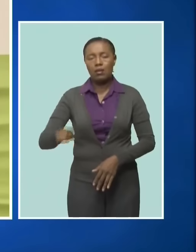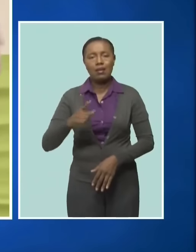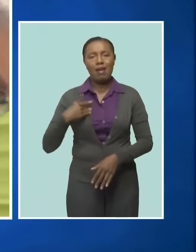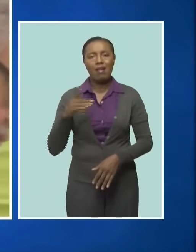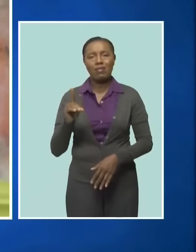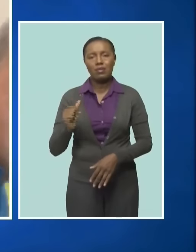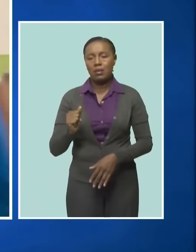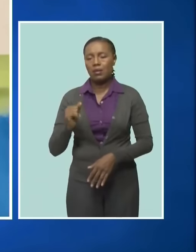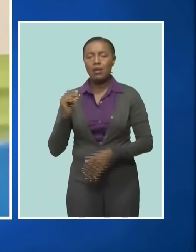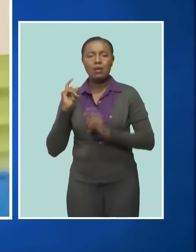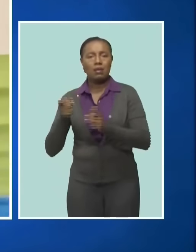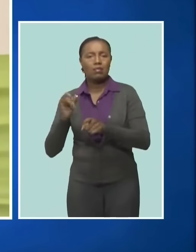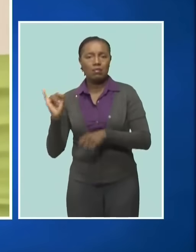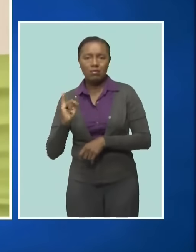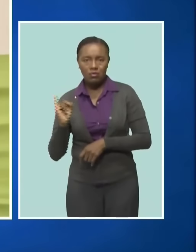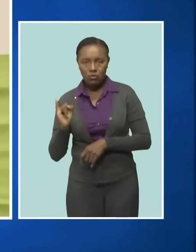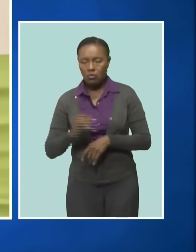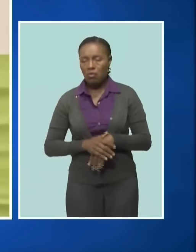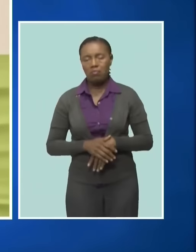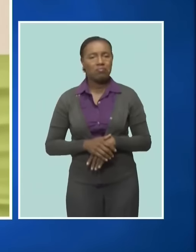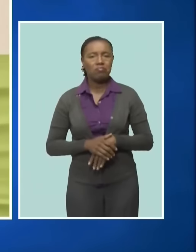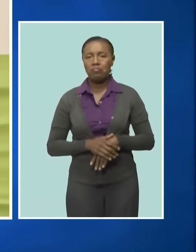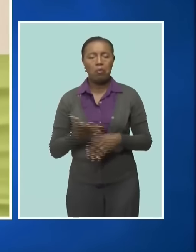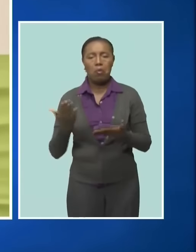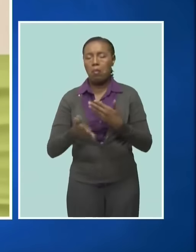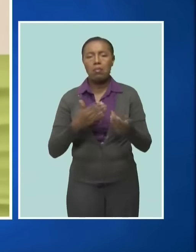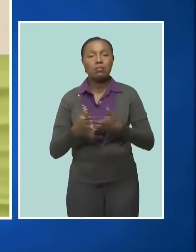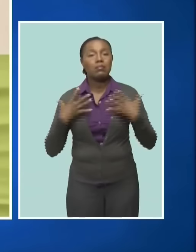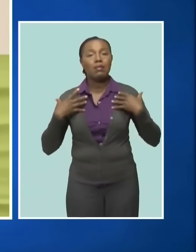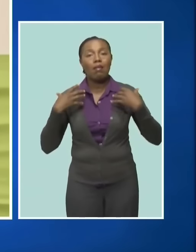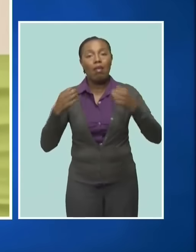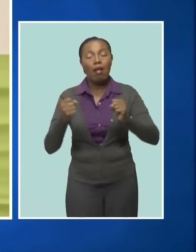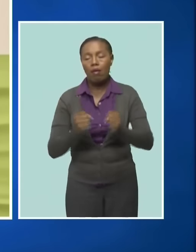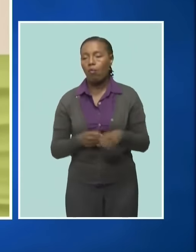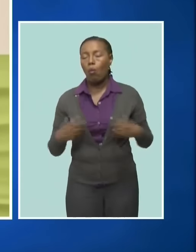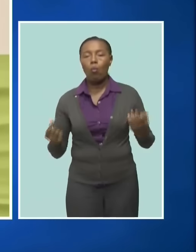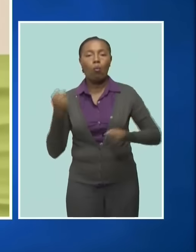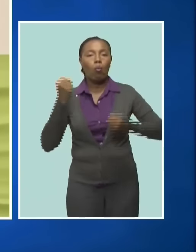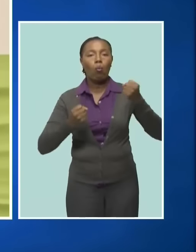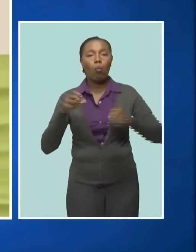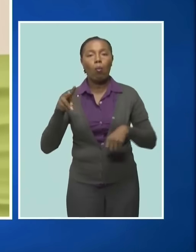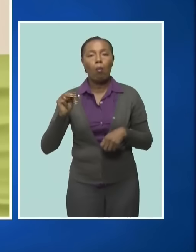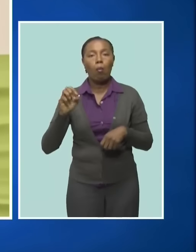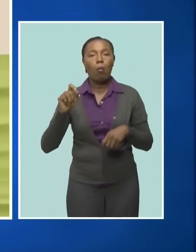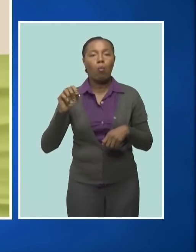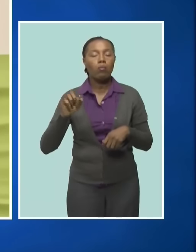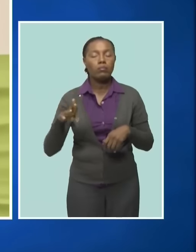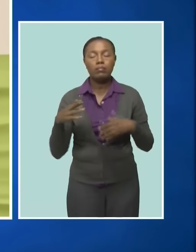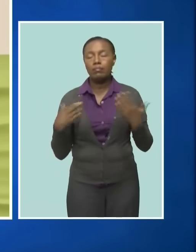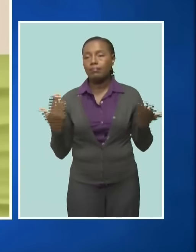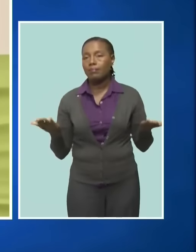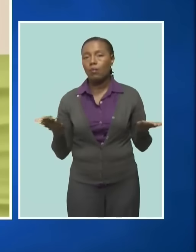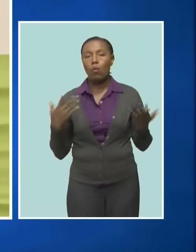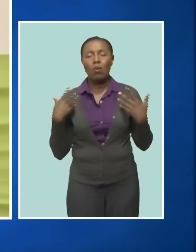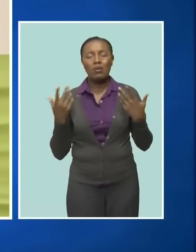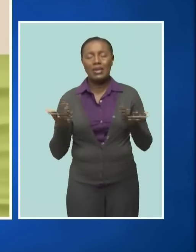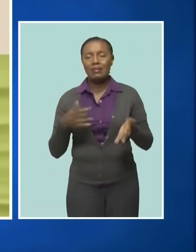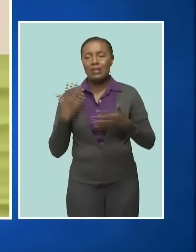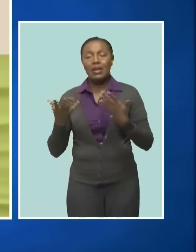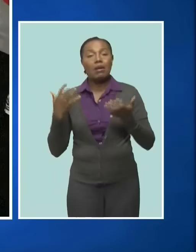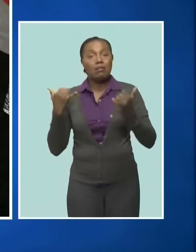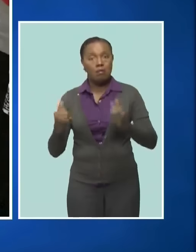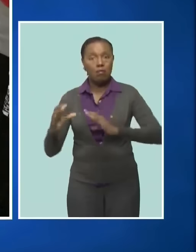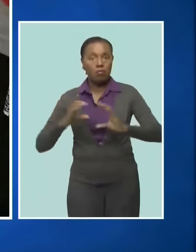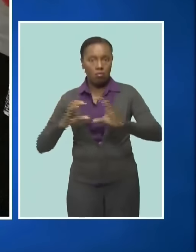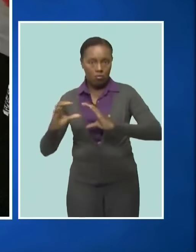with disabilities in various kinds, whether that's health or whether that's motor, or and we're having that